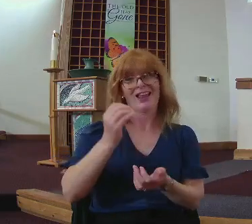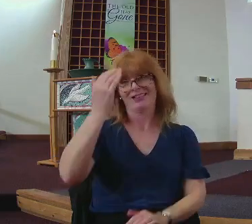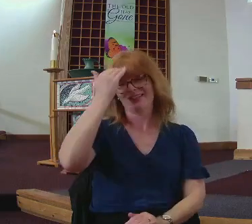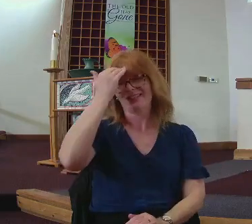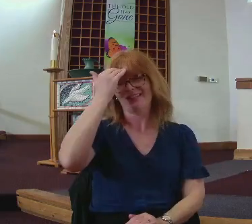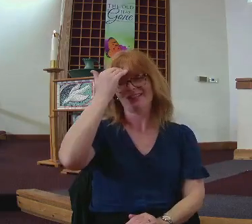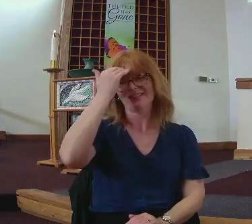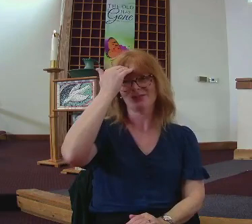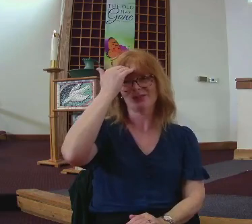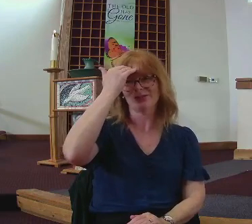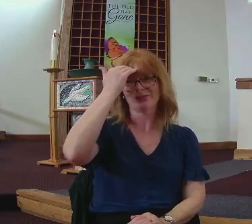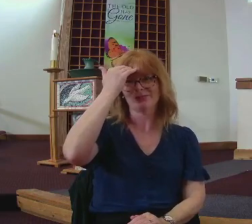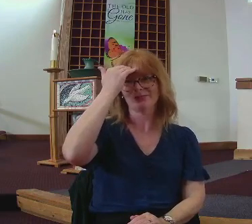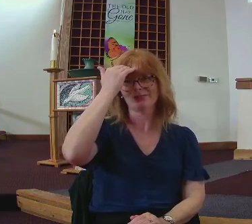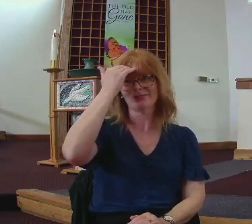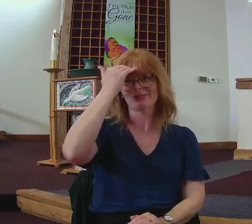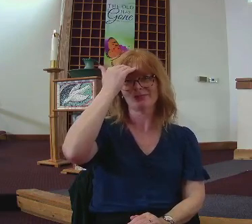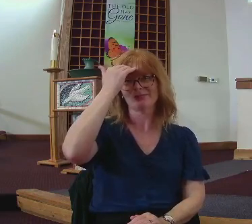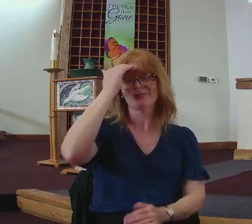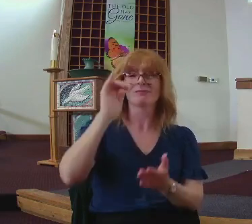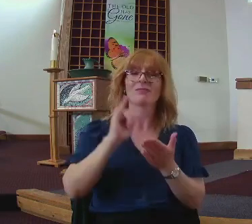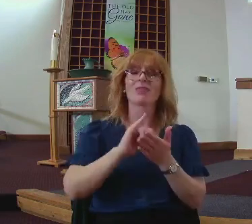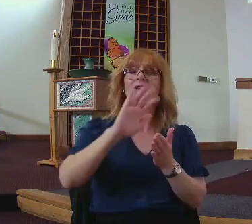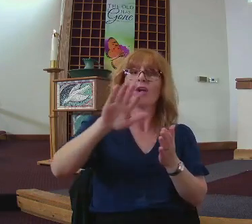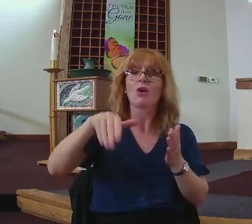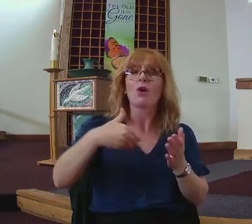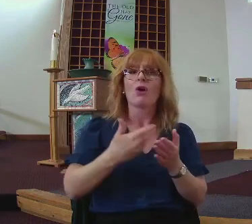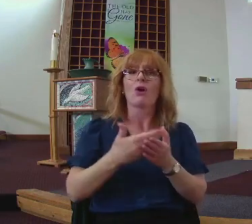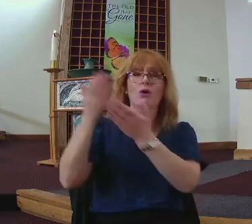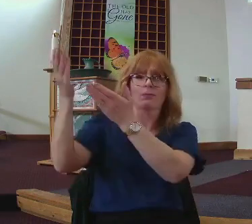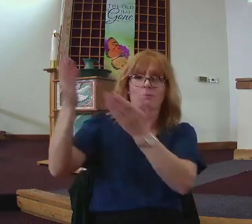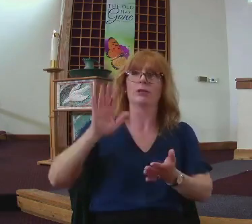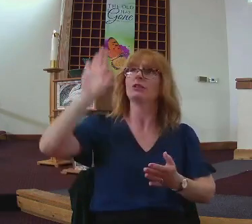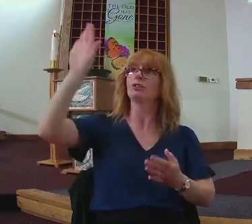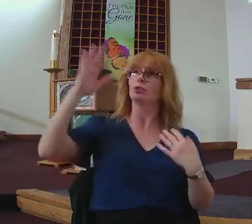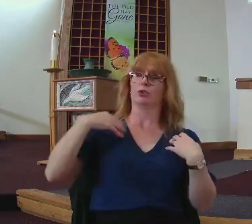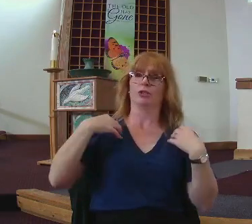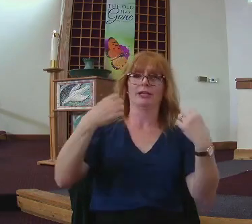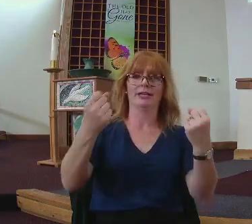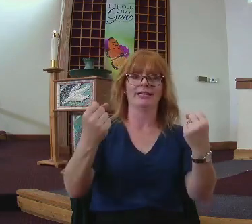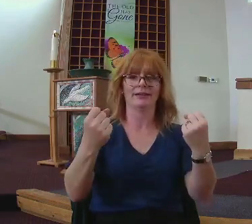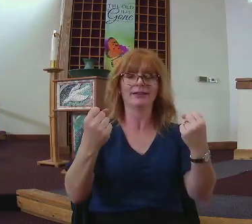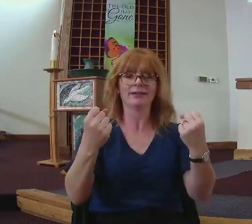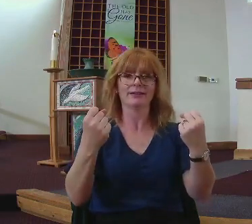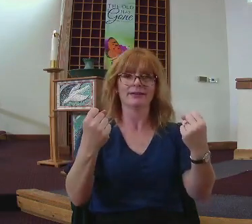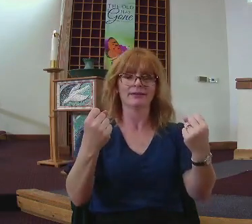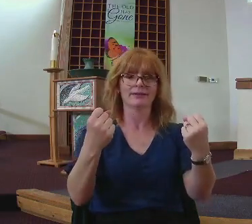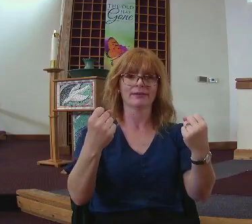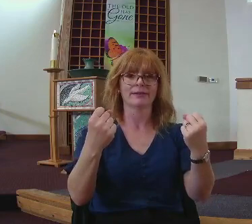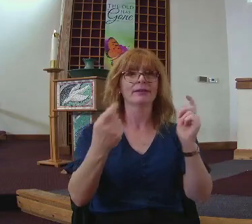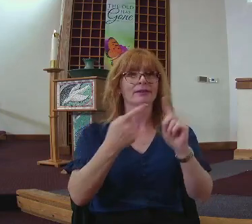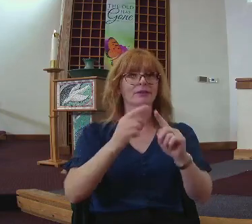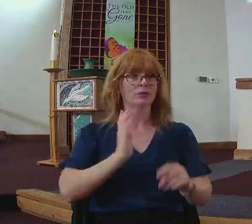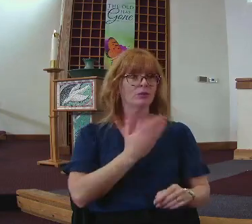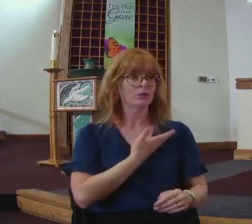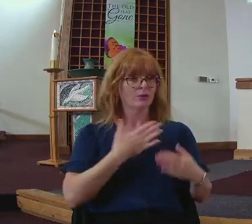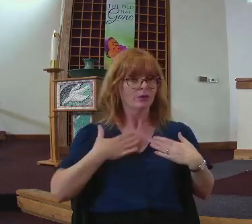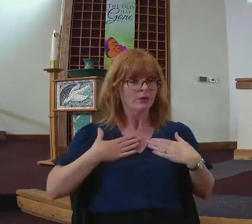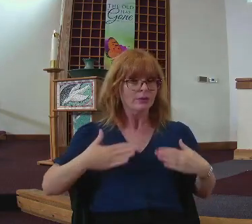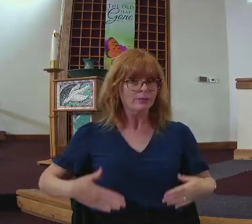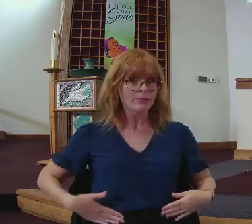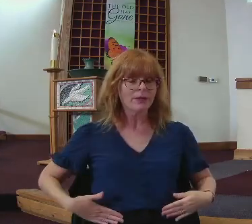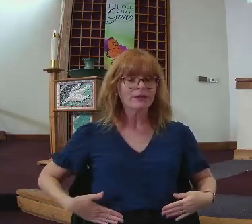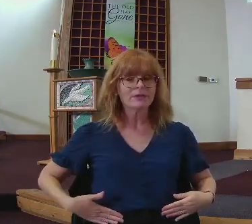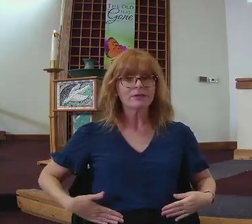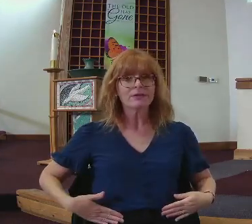knowledge. And for knowledge. That all brings your healing. That all brings your healing. To our bodies.